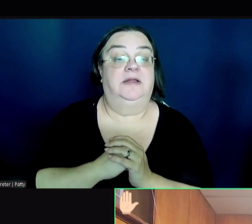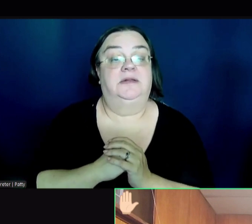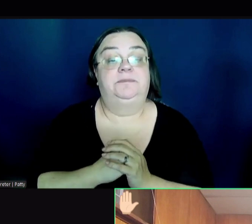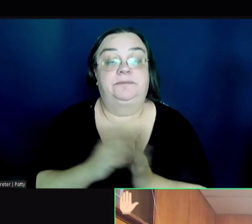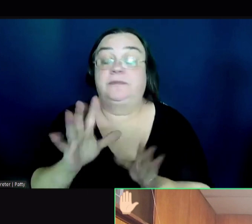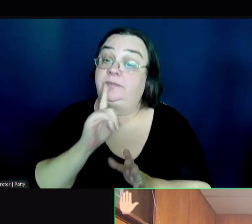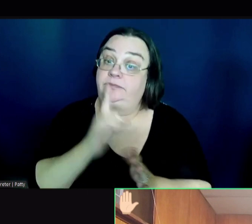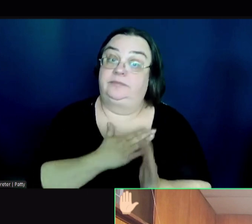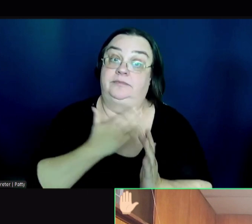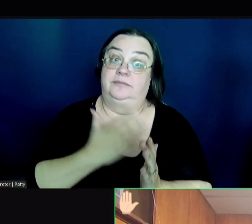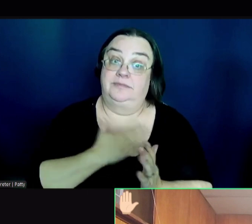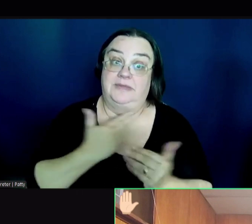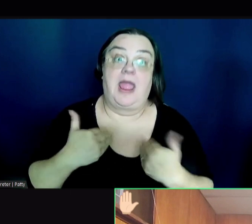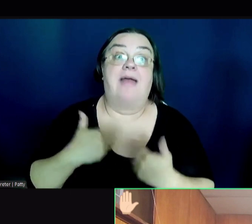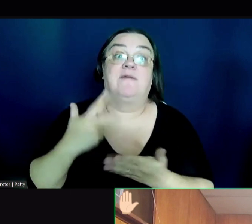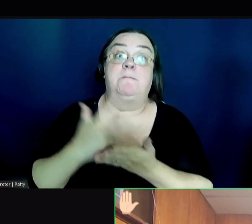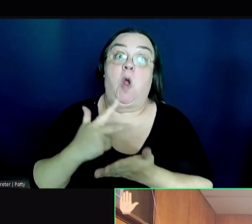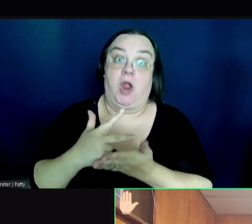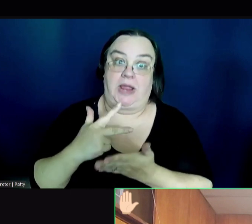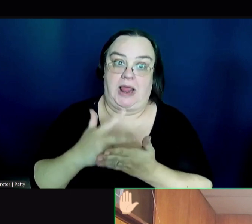Really glad to have the parking lot back.